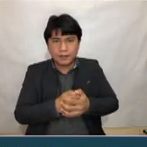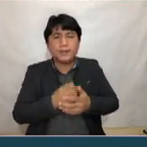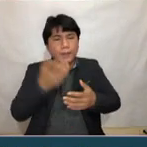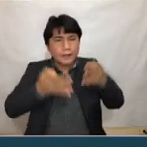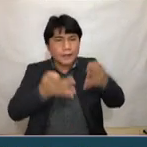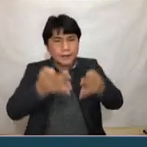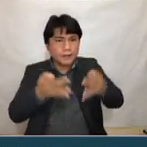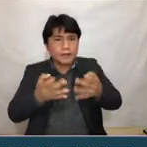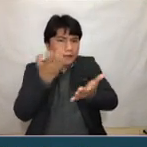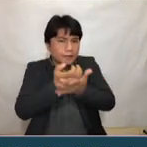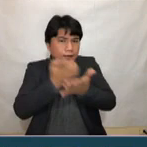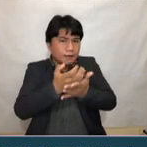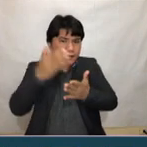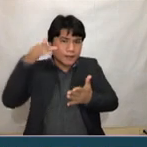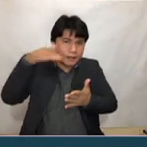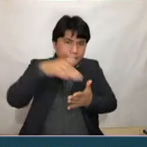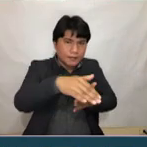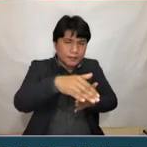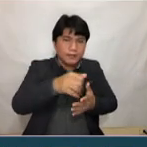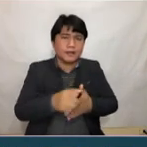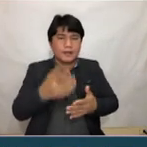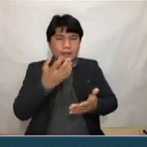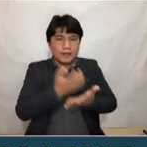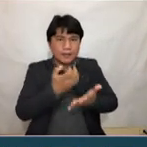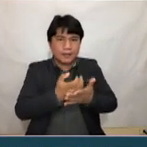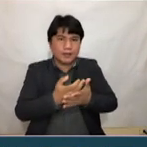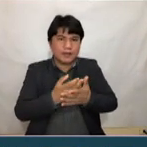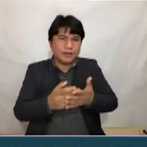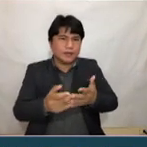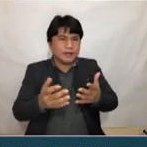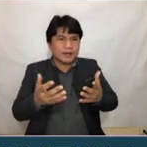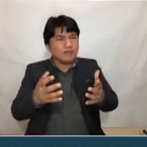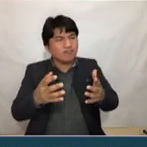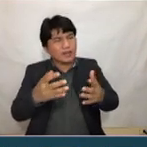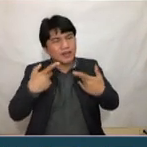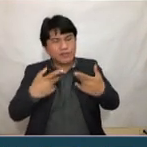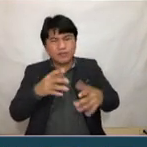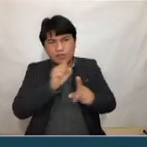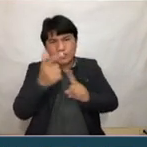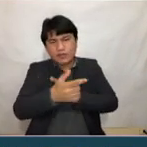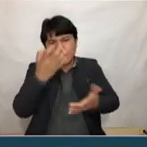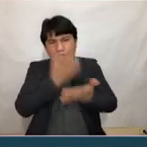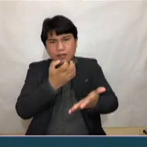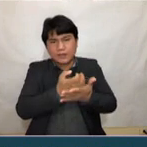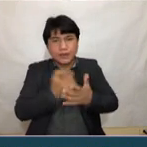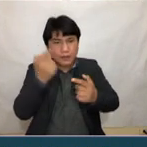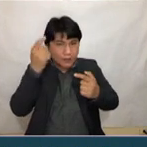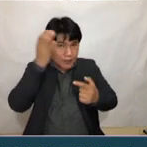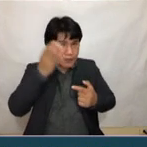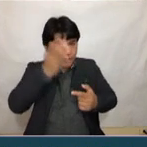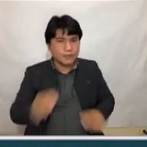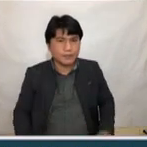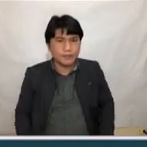an economic slowdown or is an economic recession mm-hmm. that could also create socioeconomic costs. Mm-hmm. Finally, Dean, before I